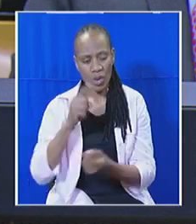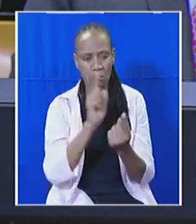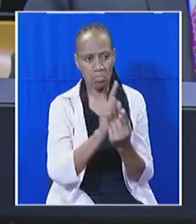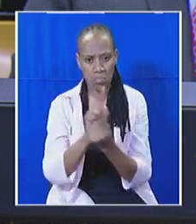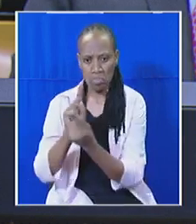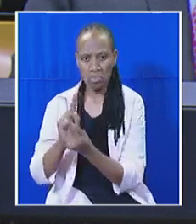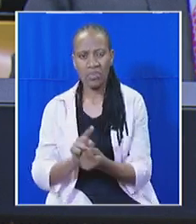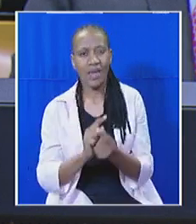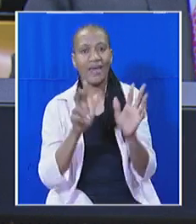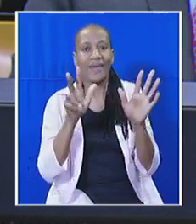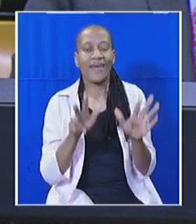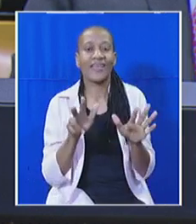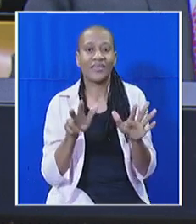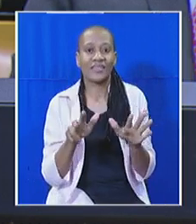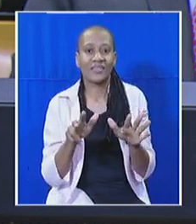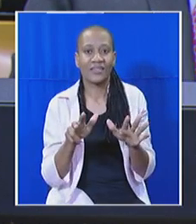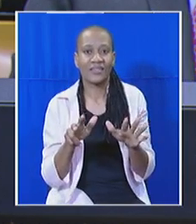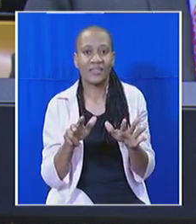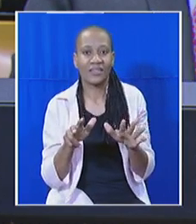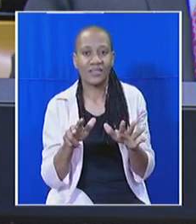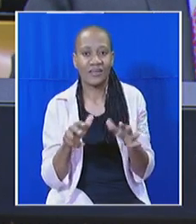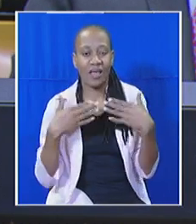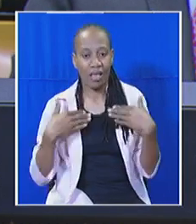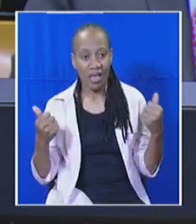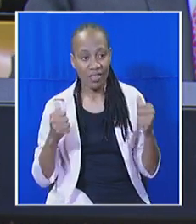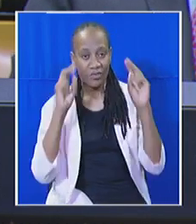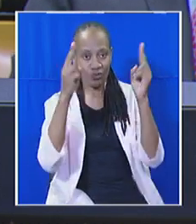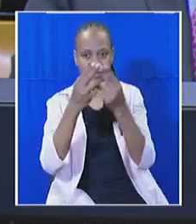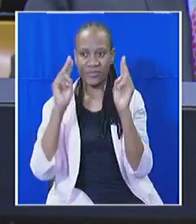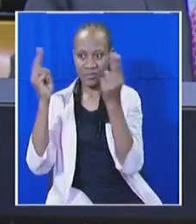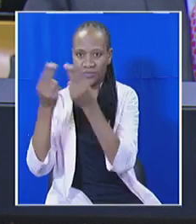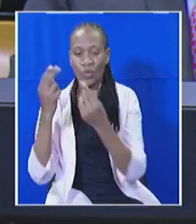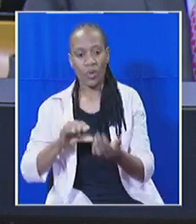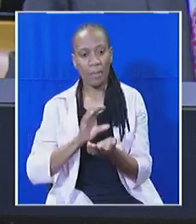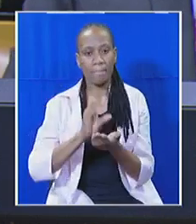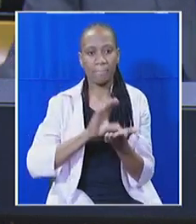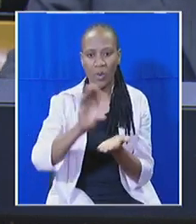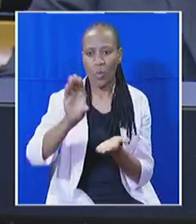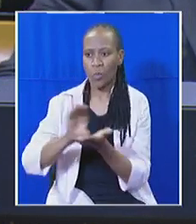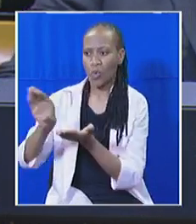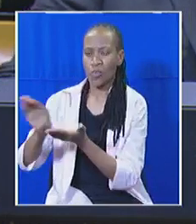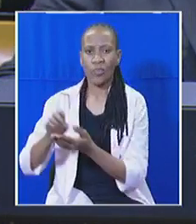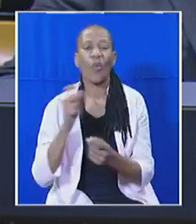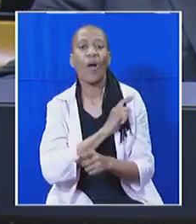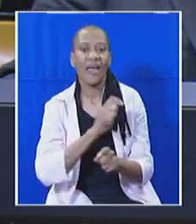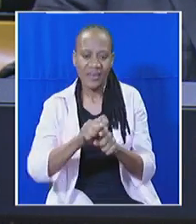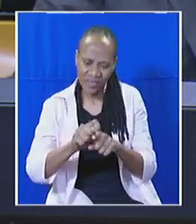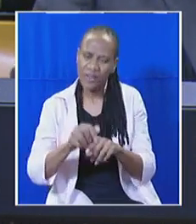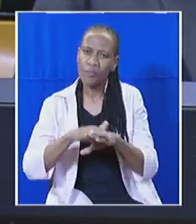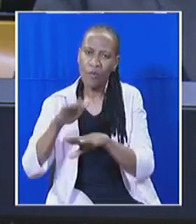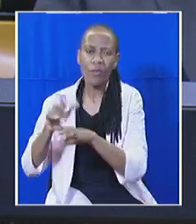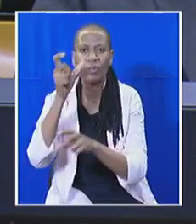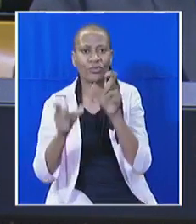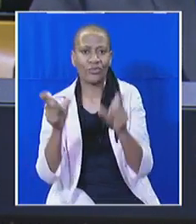8 medical schools to take more students than they usually do. And we sponsor them, we pay them extra money for that. We also